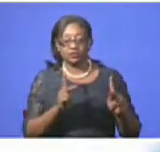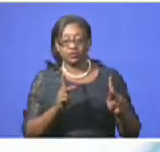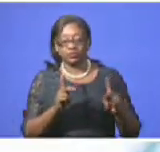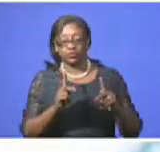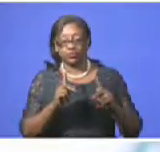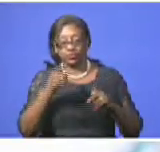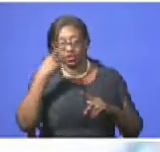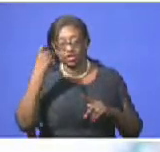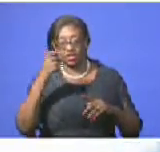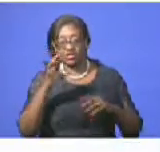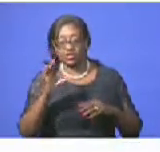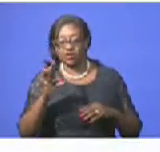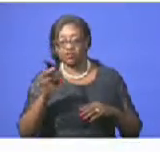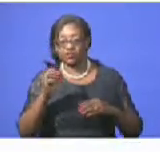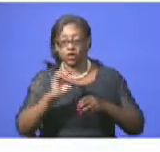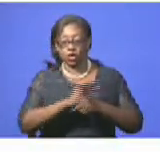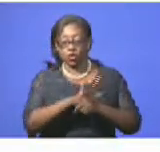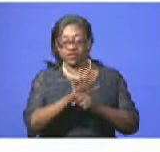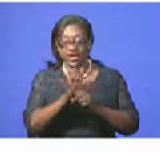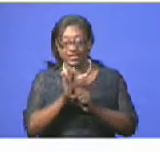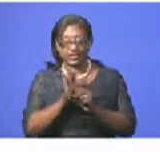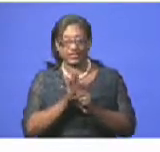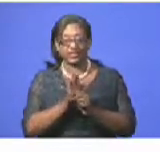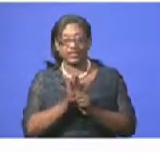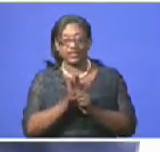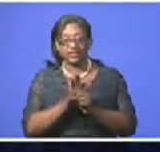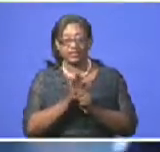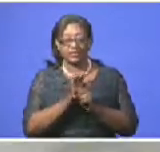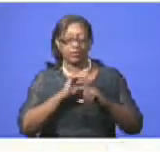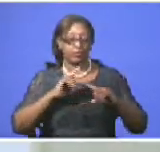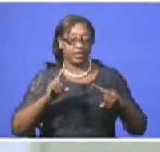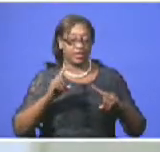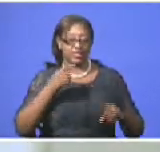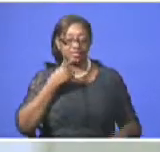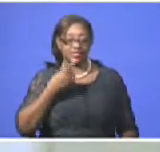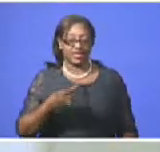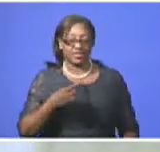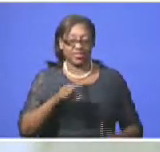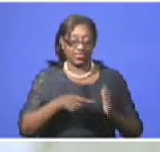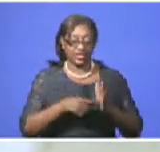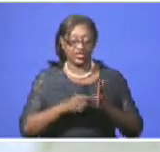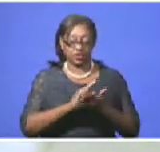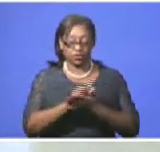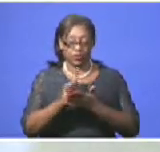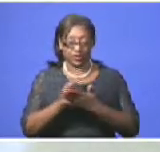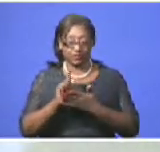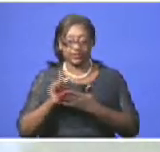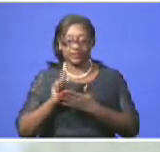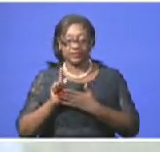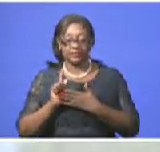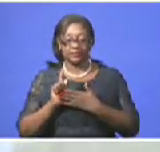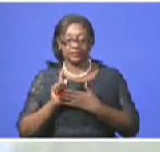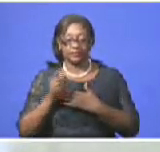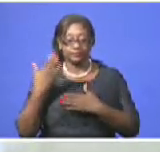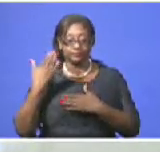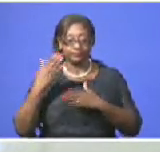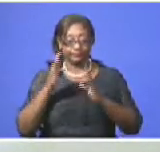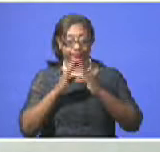continuing economic fallout of the COVID-19 pandemic. Here's what he told reporters early this week before the weekly cabinet meeting.